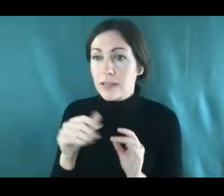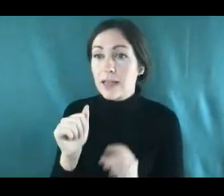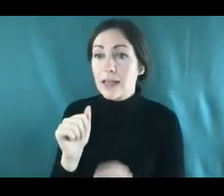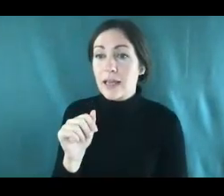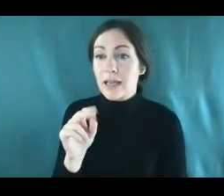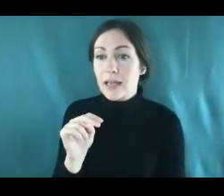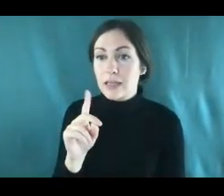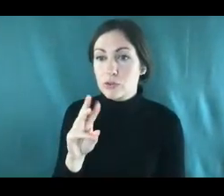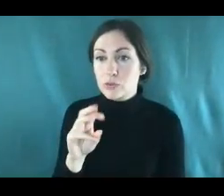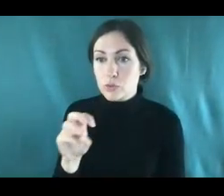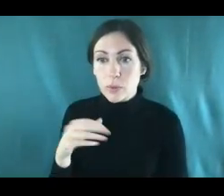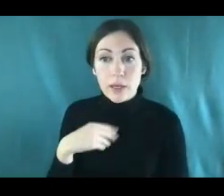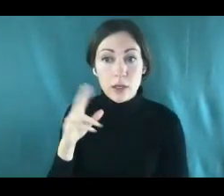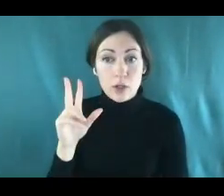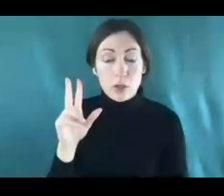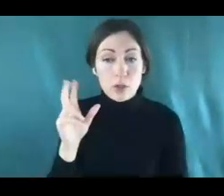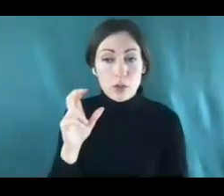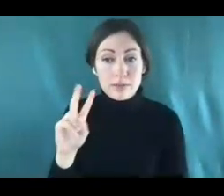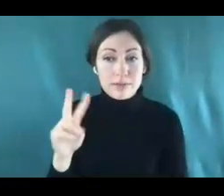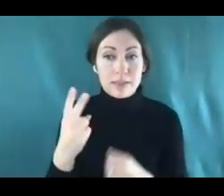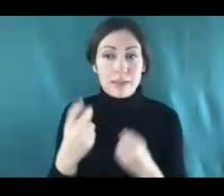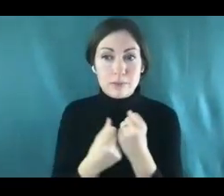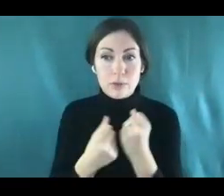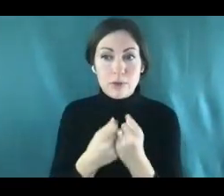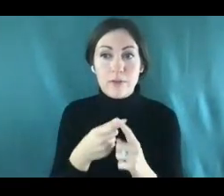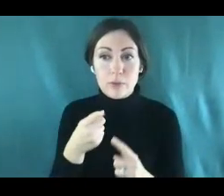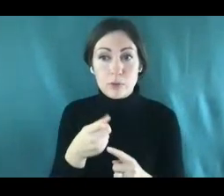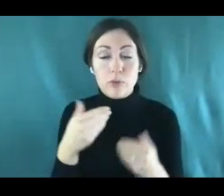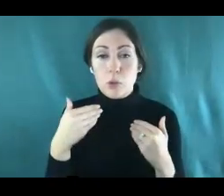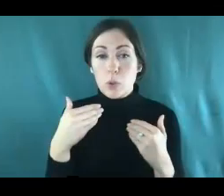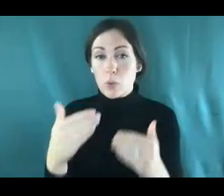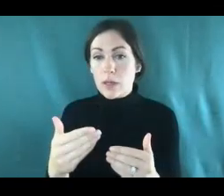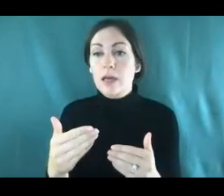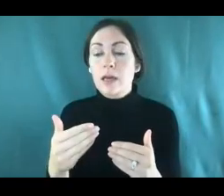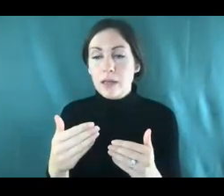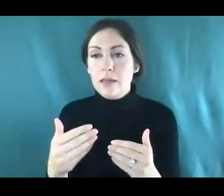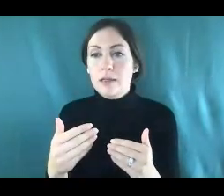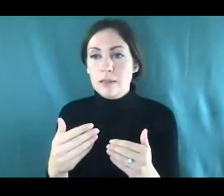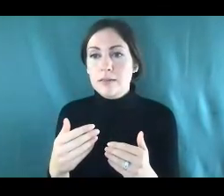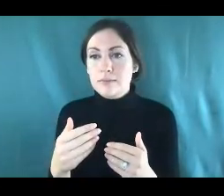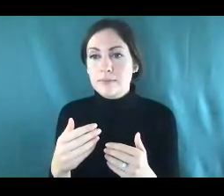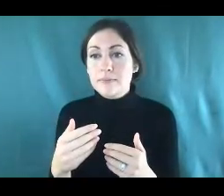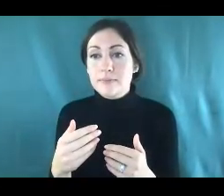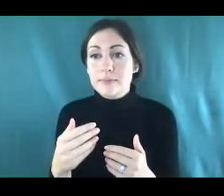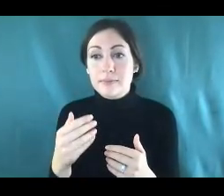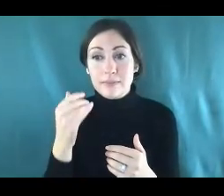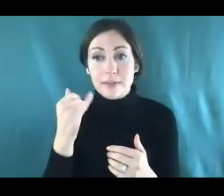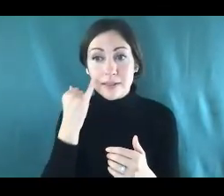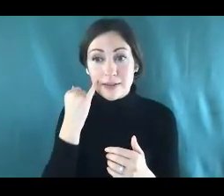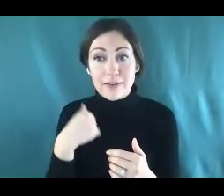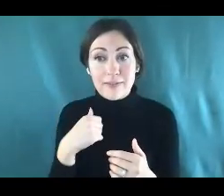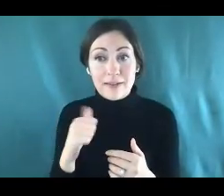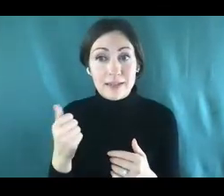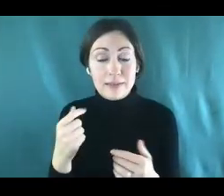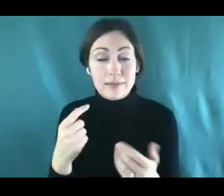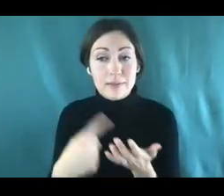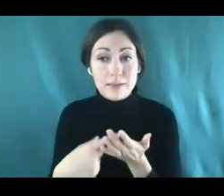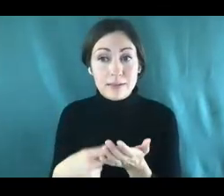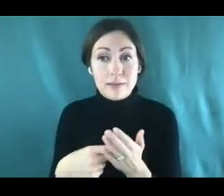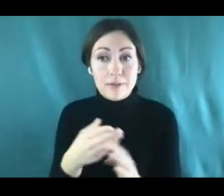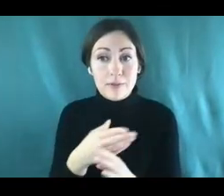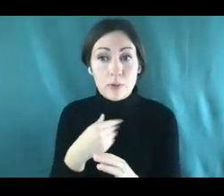from you. With that said, we will go ahead and we'll move on to if there are any discussion ahead of making a motion